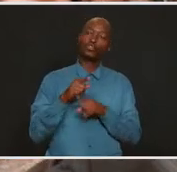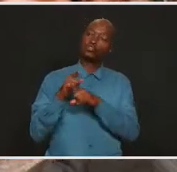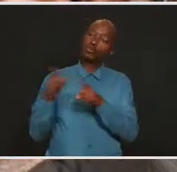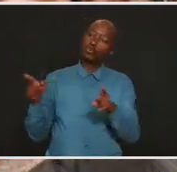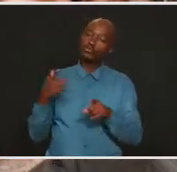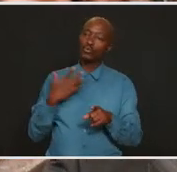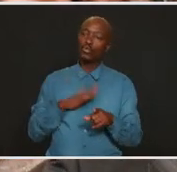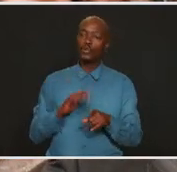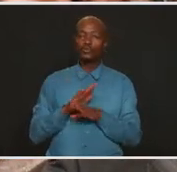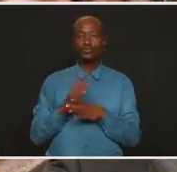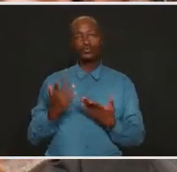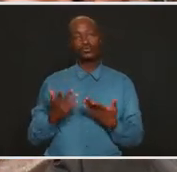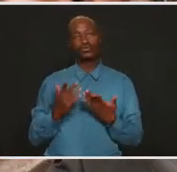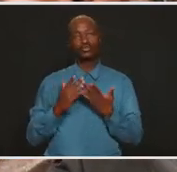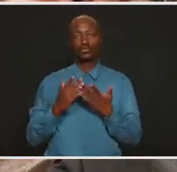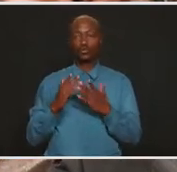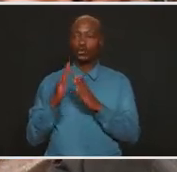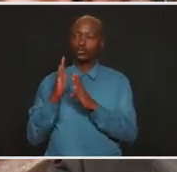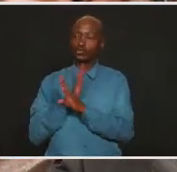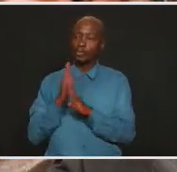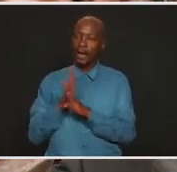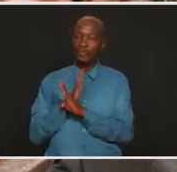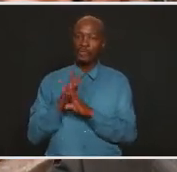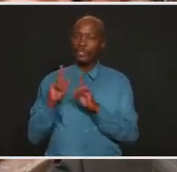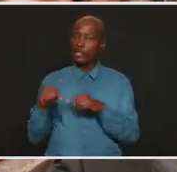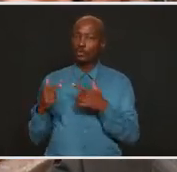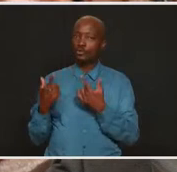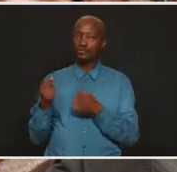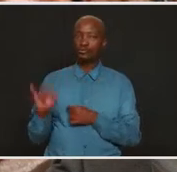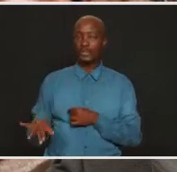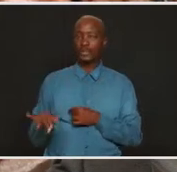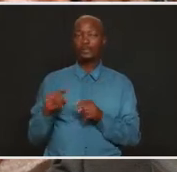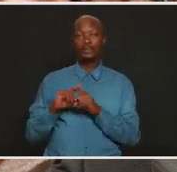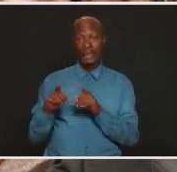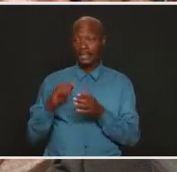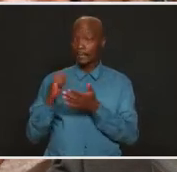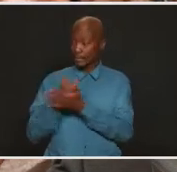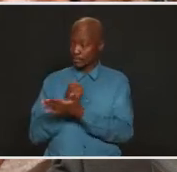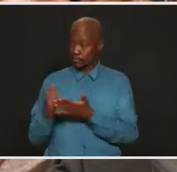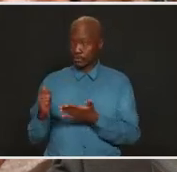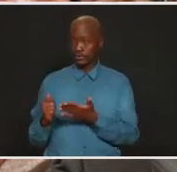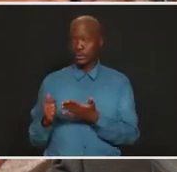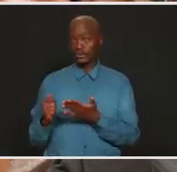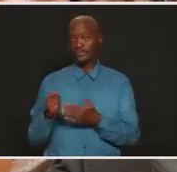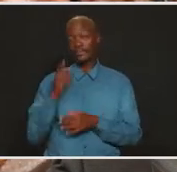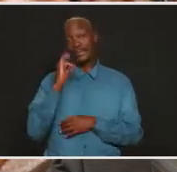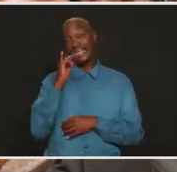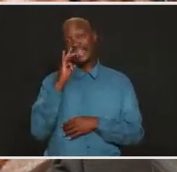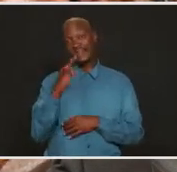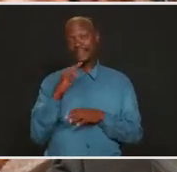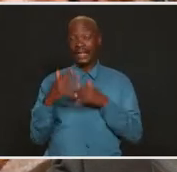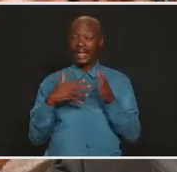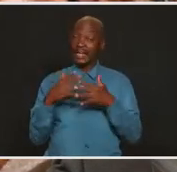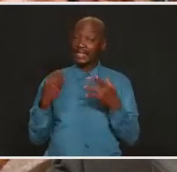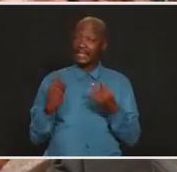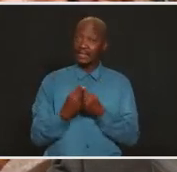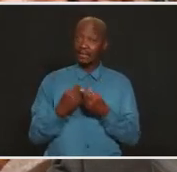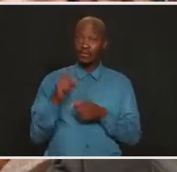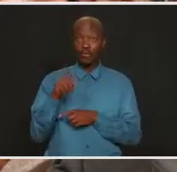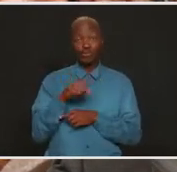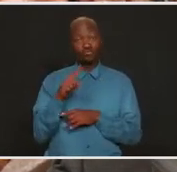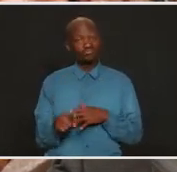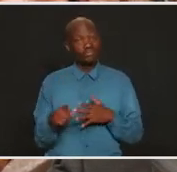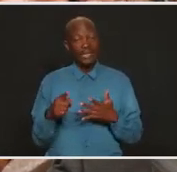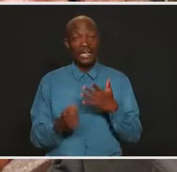embark on private they cannot do that but they need to be registered because if anything goes wrong if we have